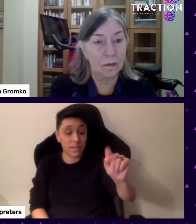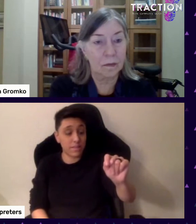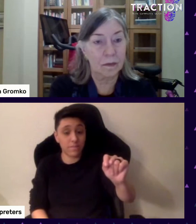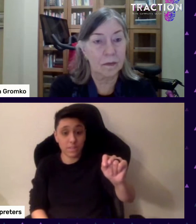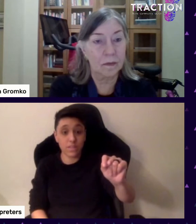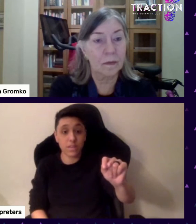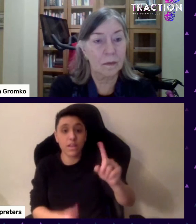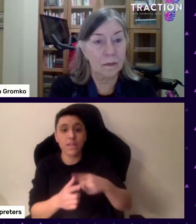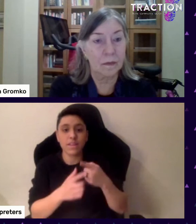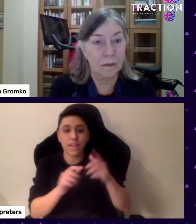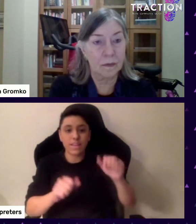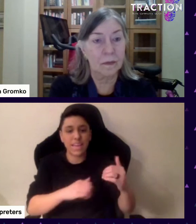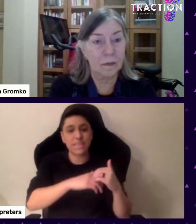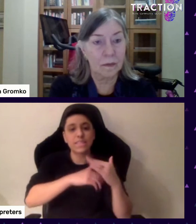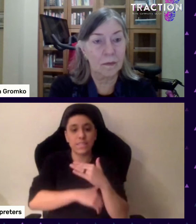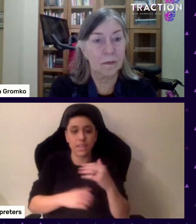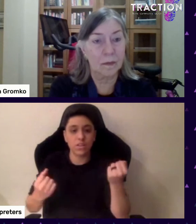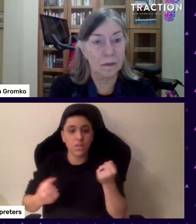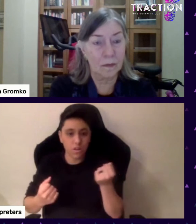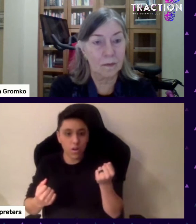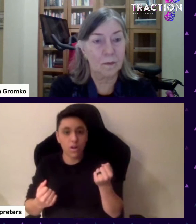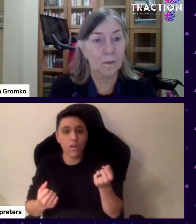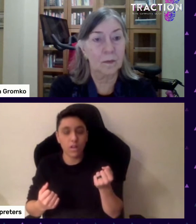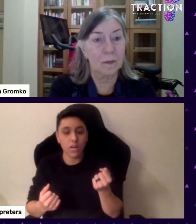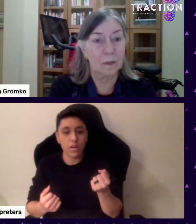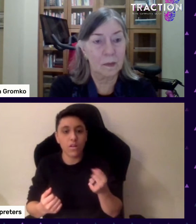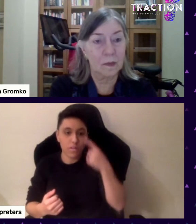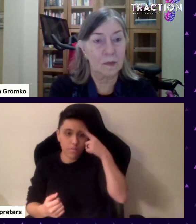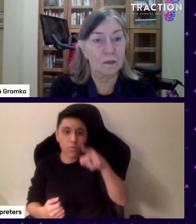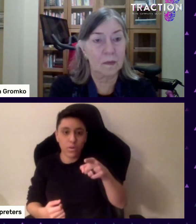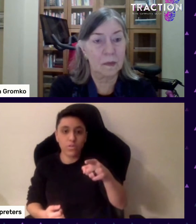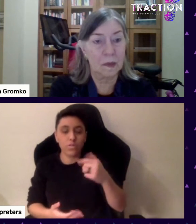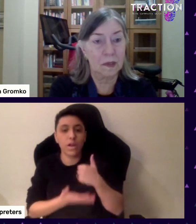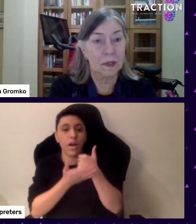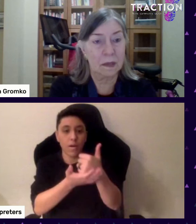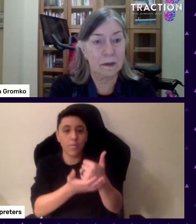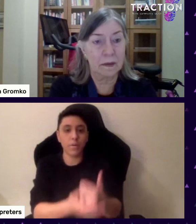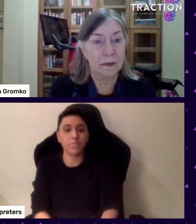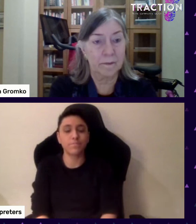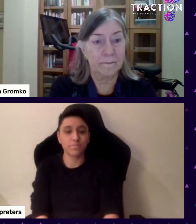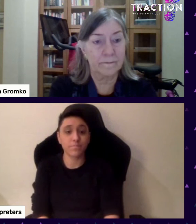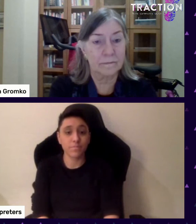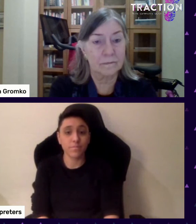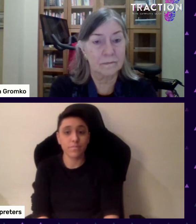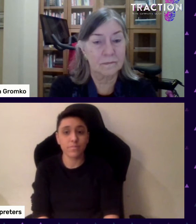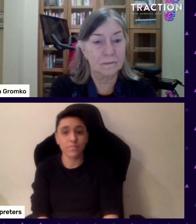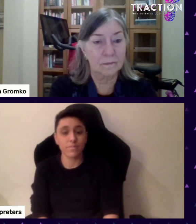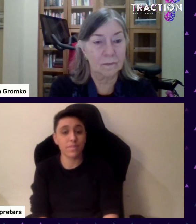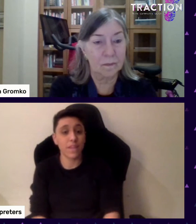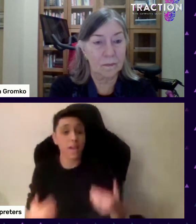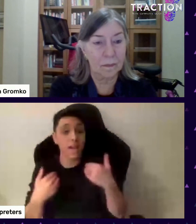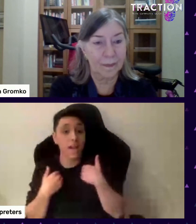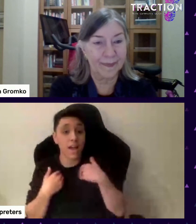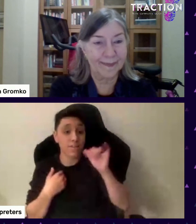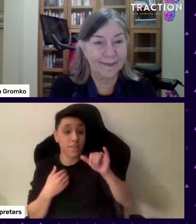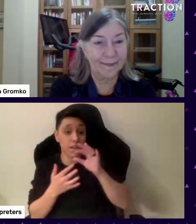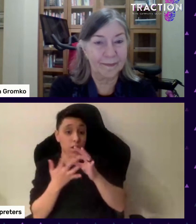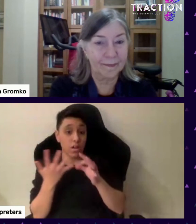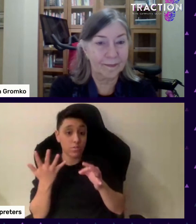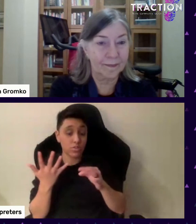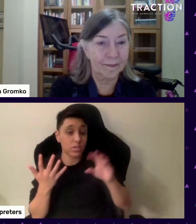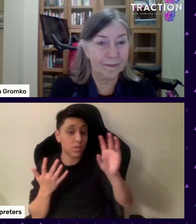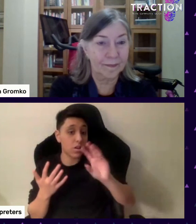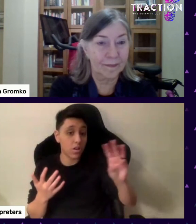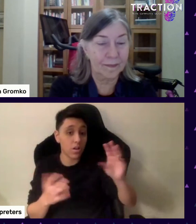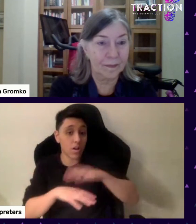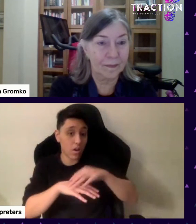there's instructions on the Lyft website on how all that happens. So if they aren't sure, they can read about it. But yeah, so that's really super